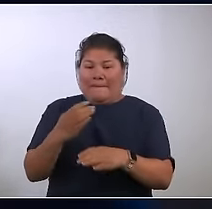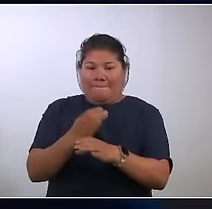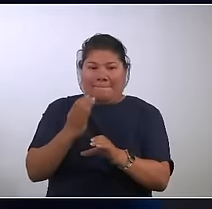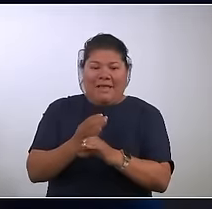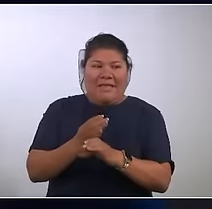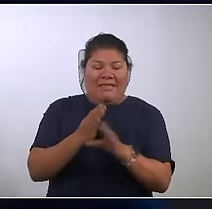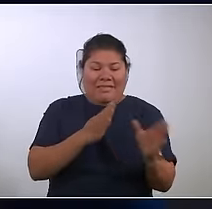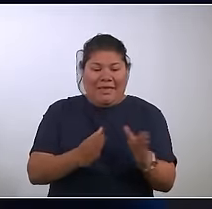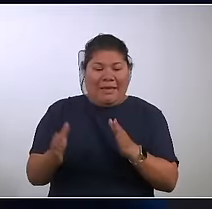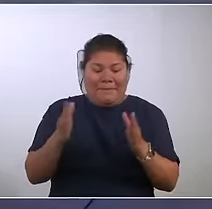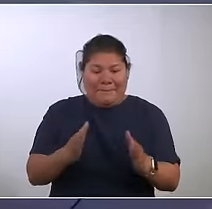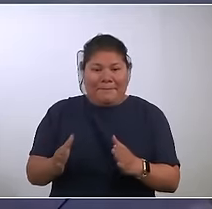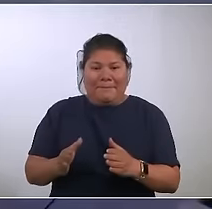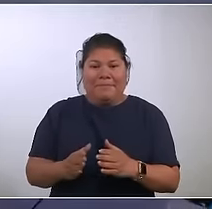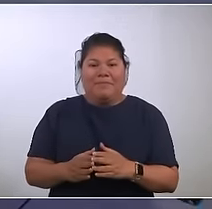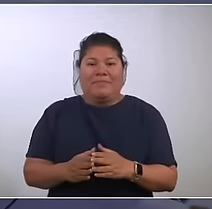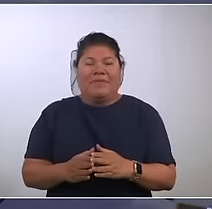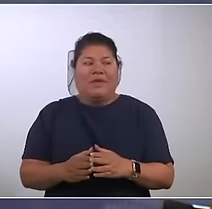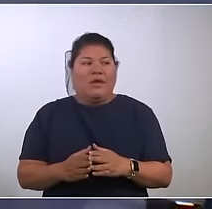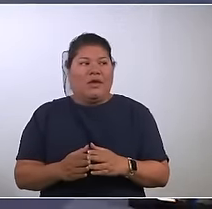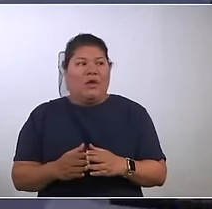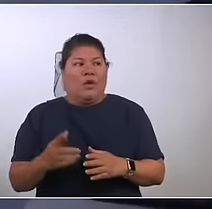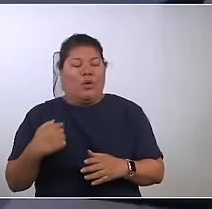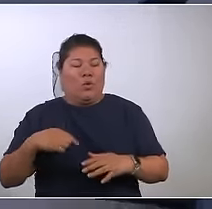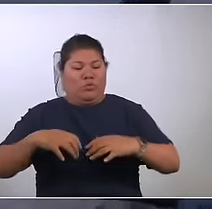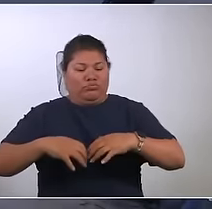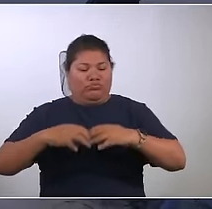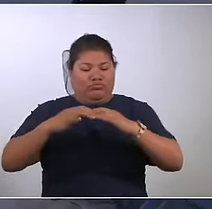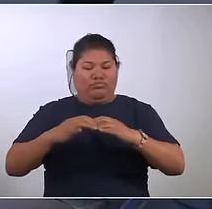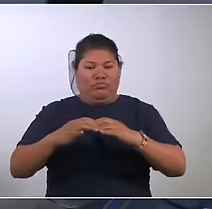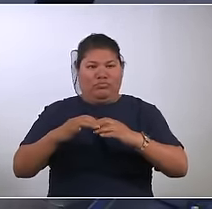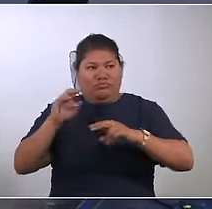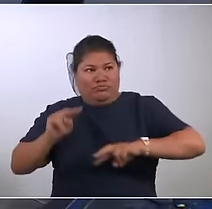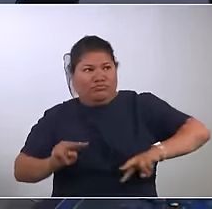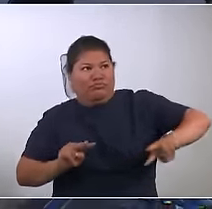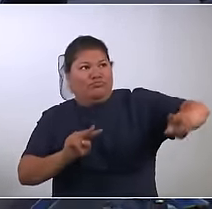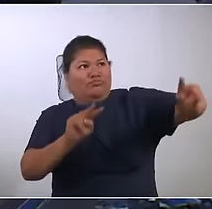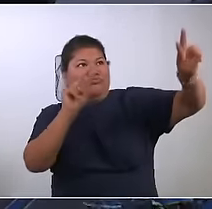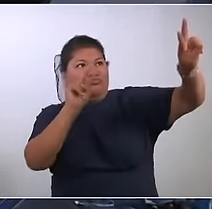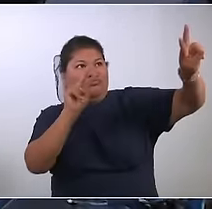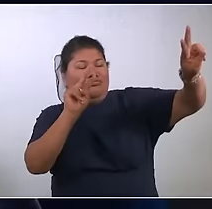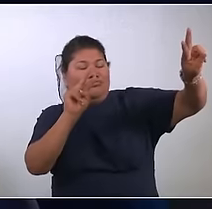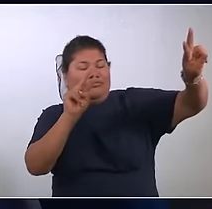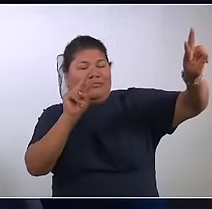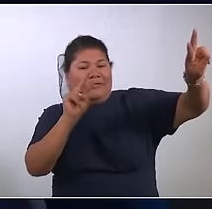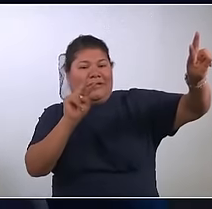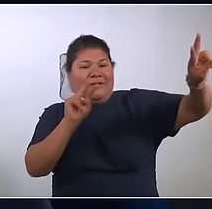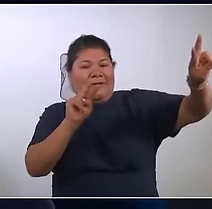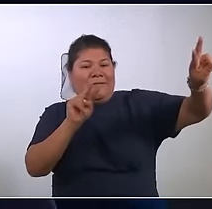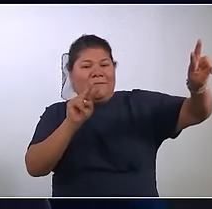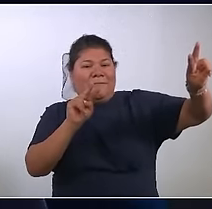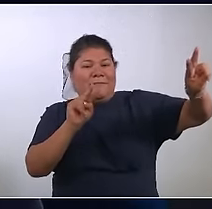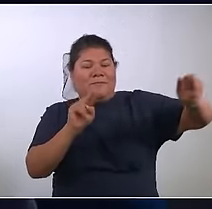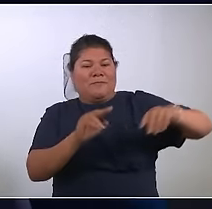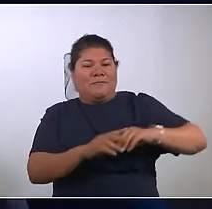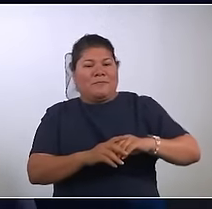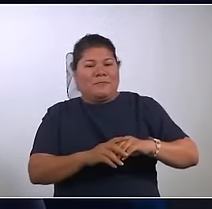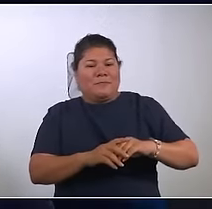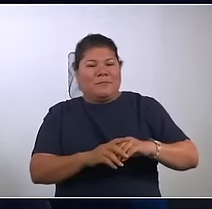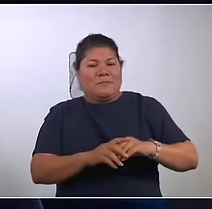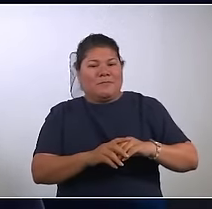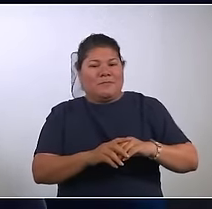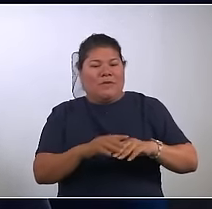creado ese orden. And creating that order. Es que vamos a levantar nuestros ojos. Is that we're going to raise our eyes. Y vamos eyes, a mandar and,